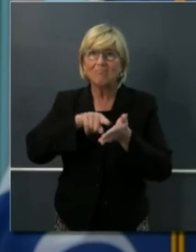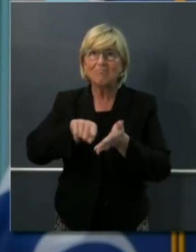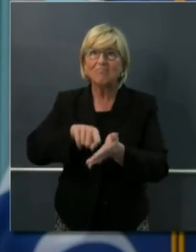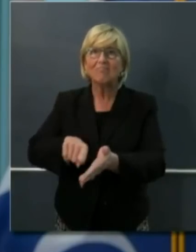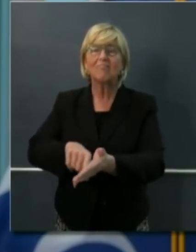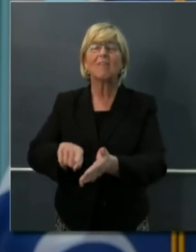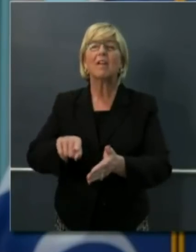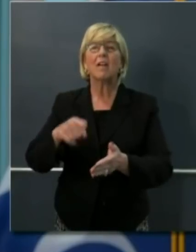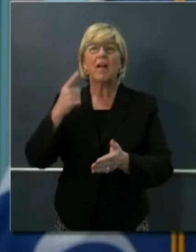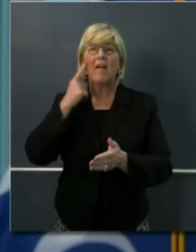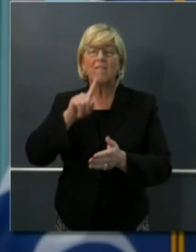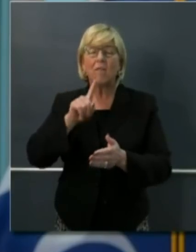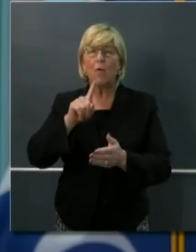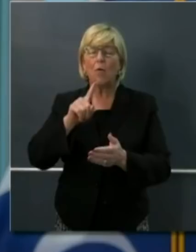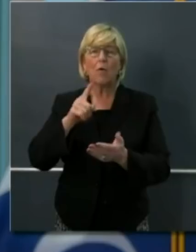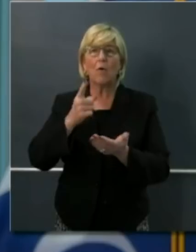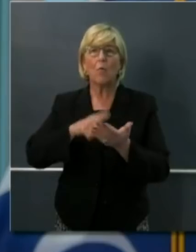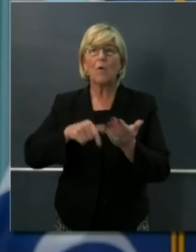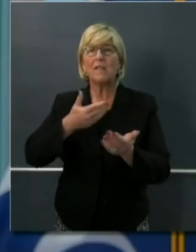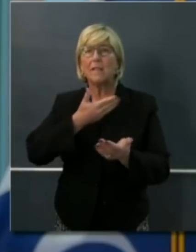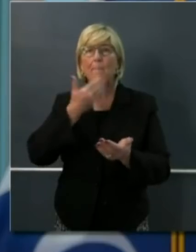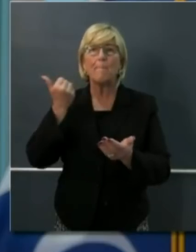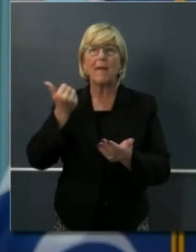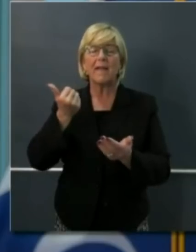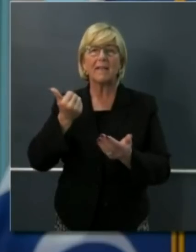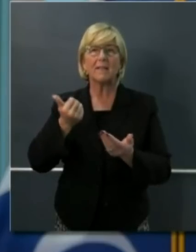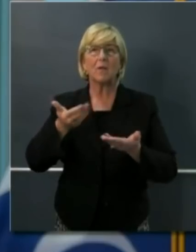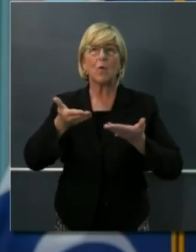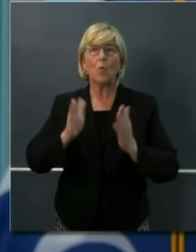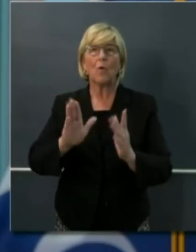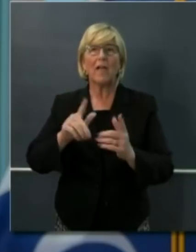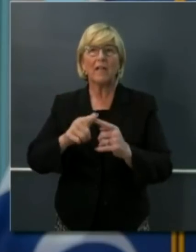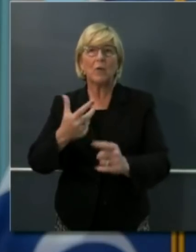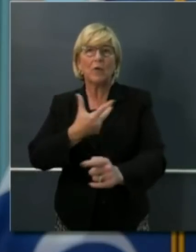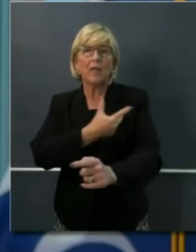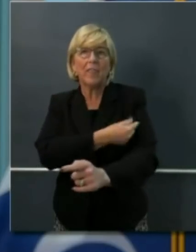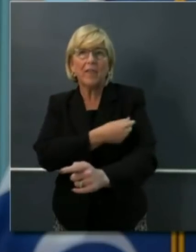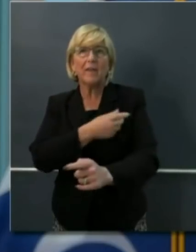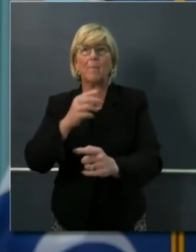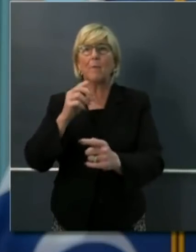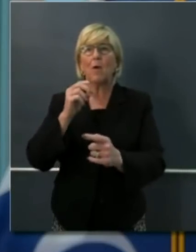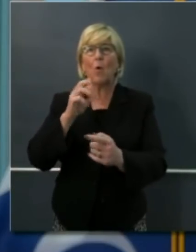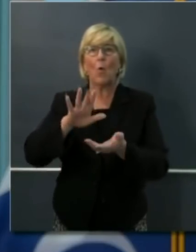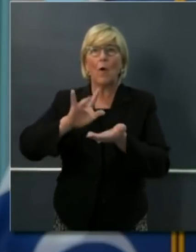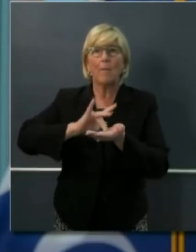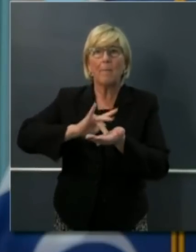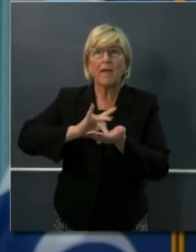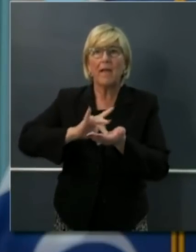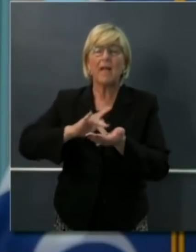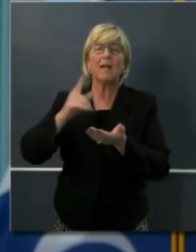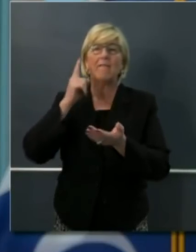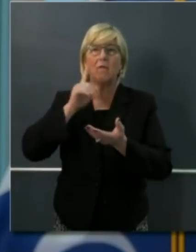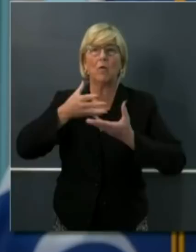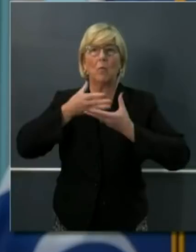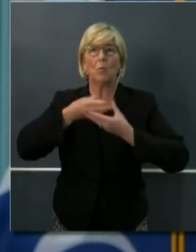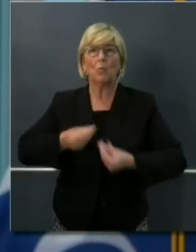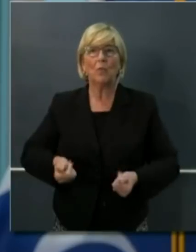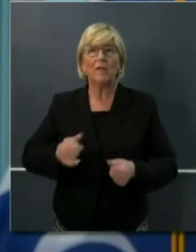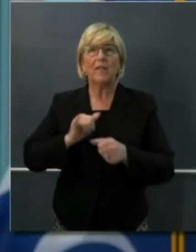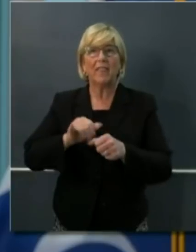and hospitals doing therapeutic studies and advanced therapeutic partnerships in this state.